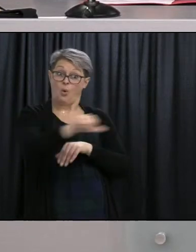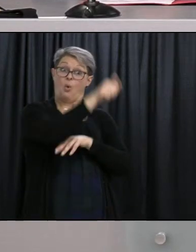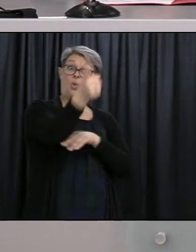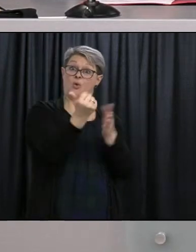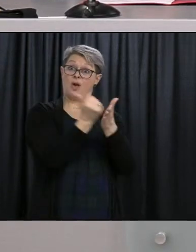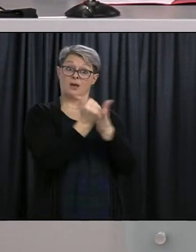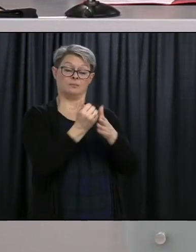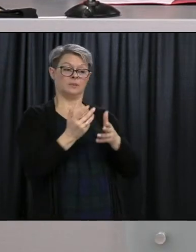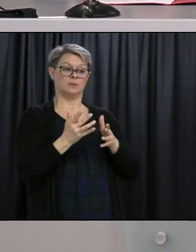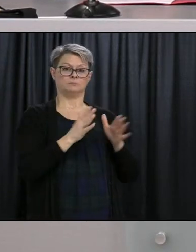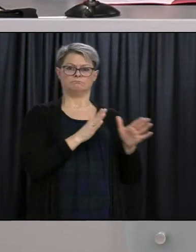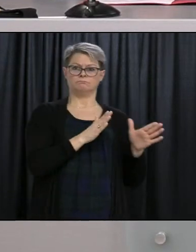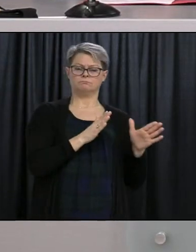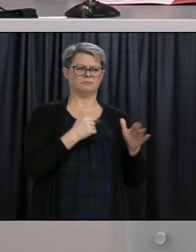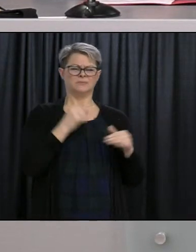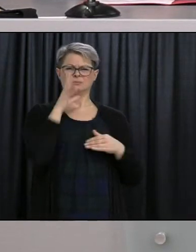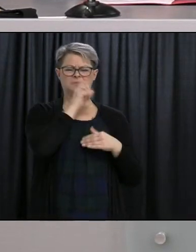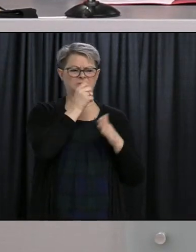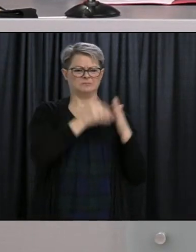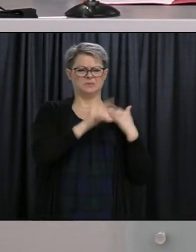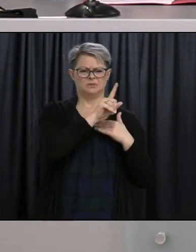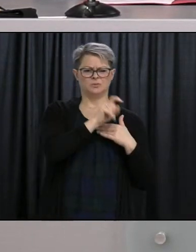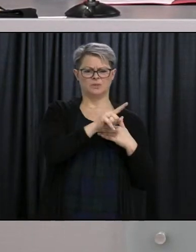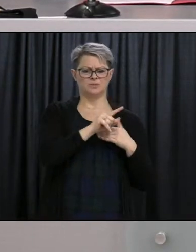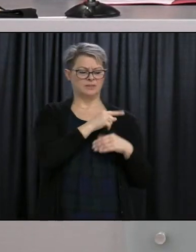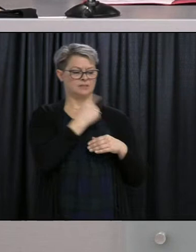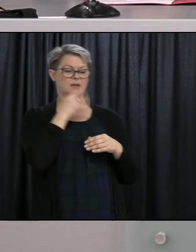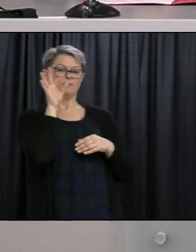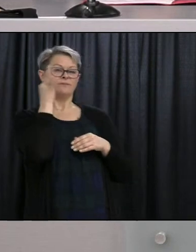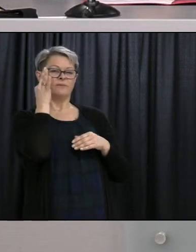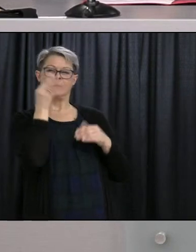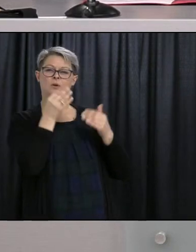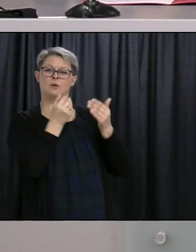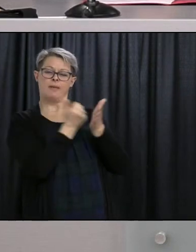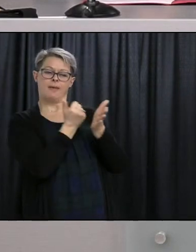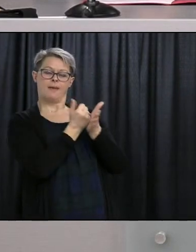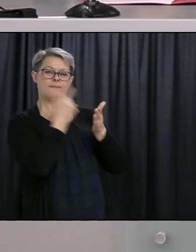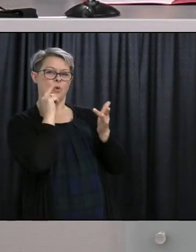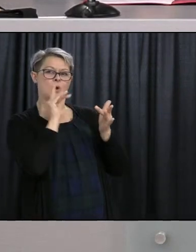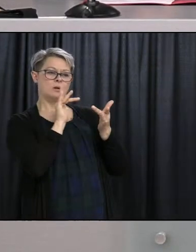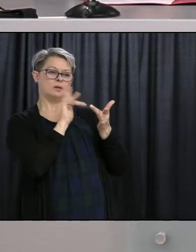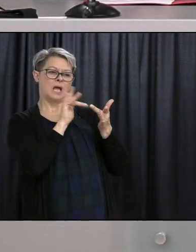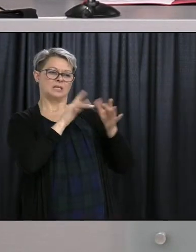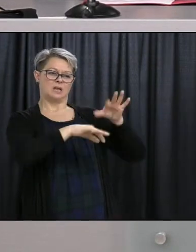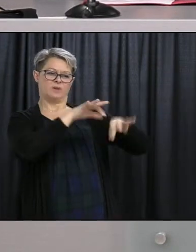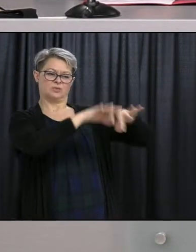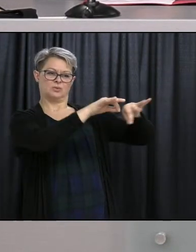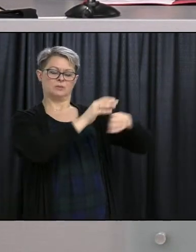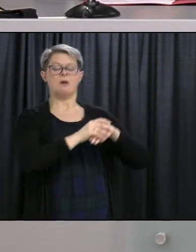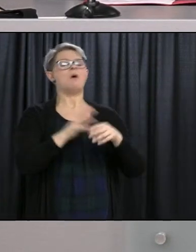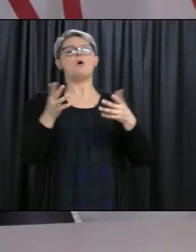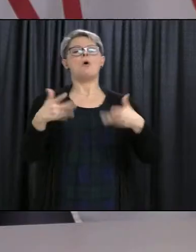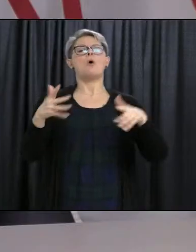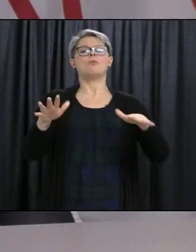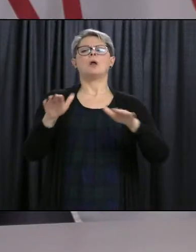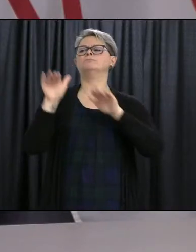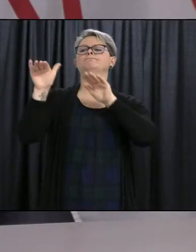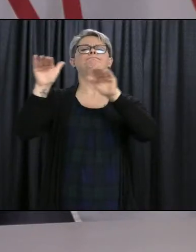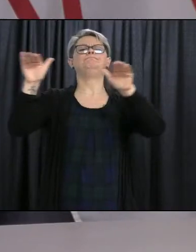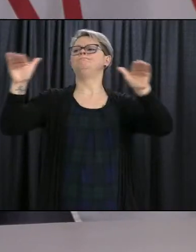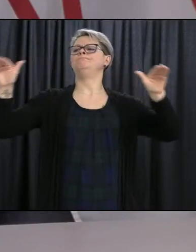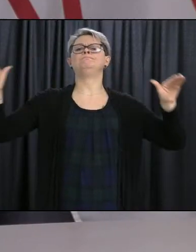I'm sorry, I misheard the question, but the federal assistance with contact tracing. Oh, yes. So we've already reached out and we have availed